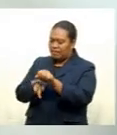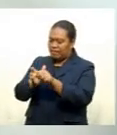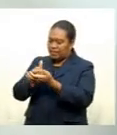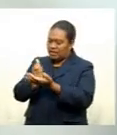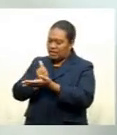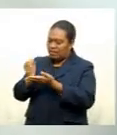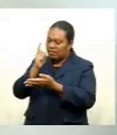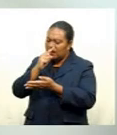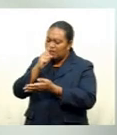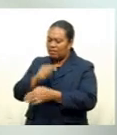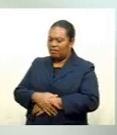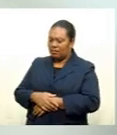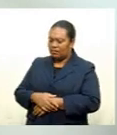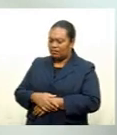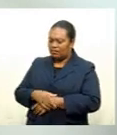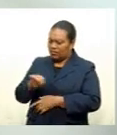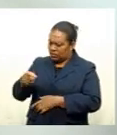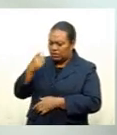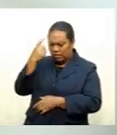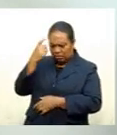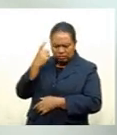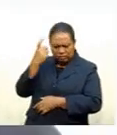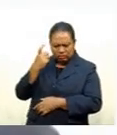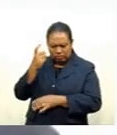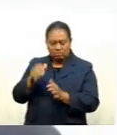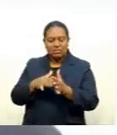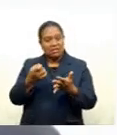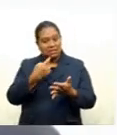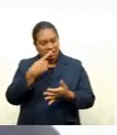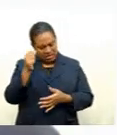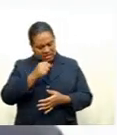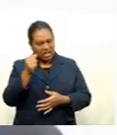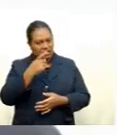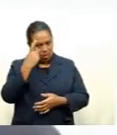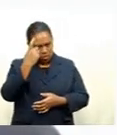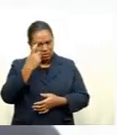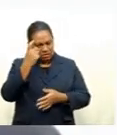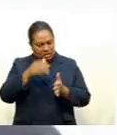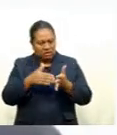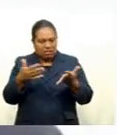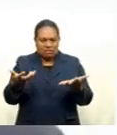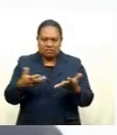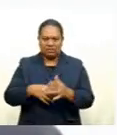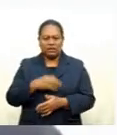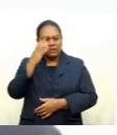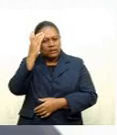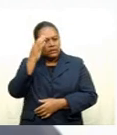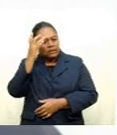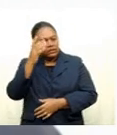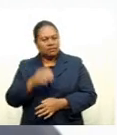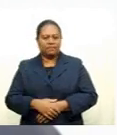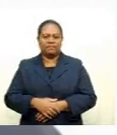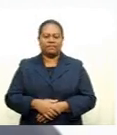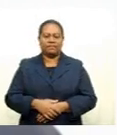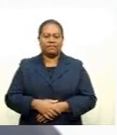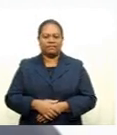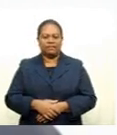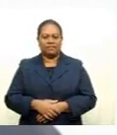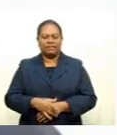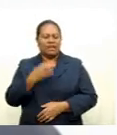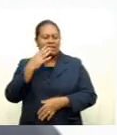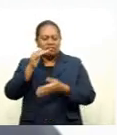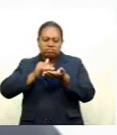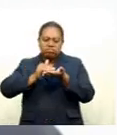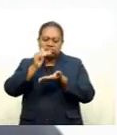expert opinion, do you think this is concerning? It is very concerning, and it's concerning in any environment. When we had the